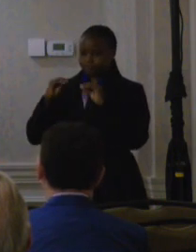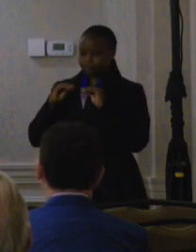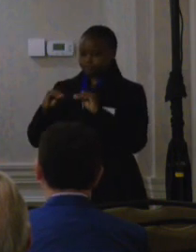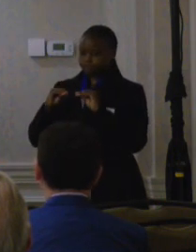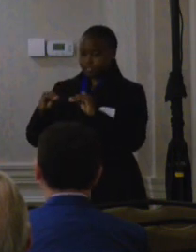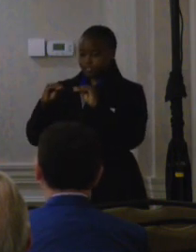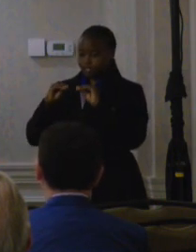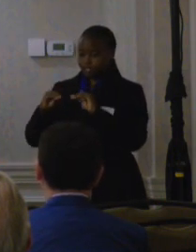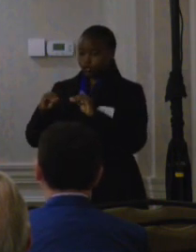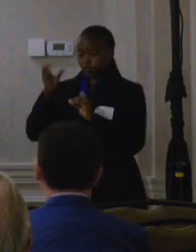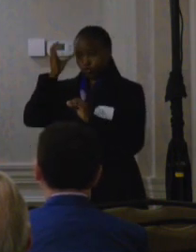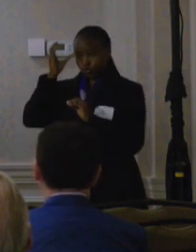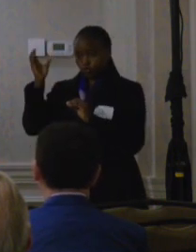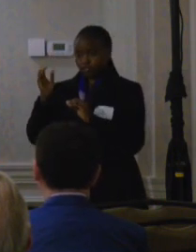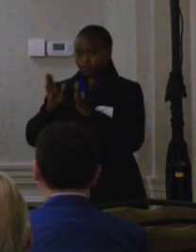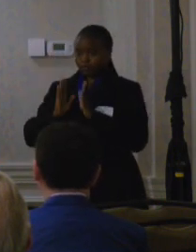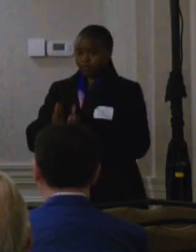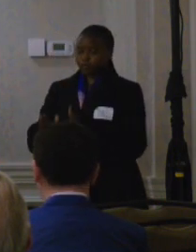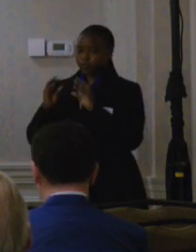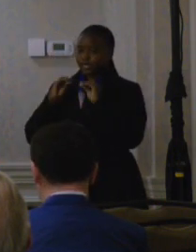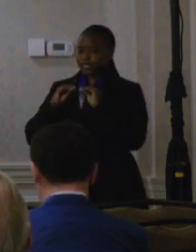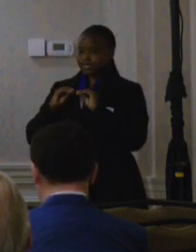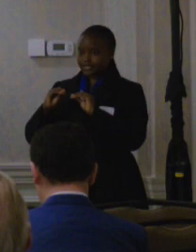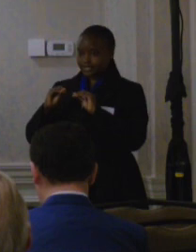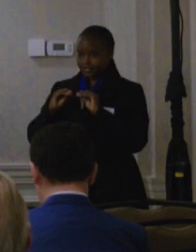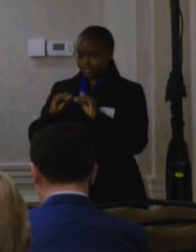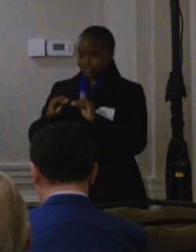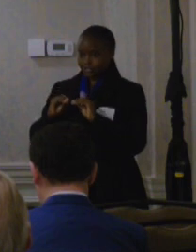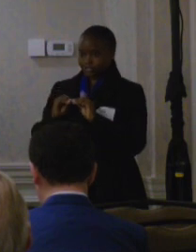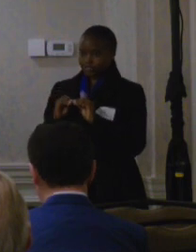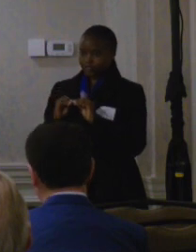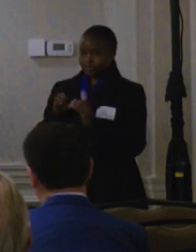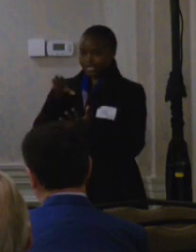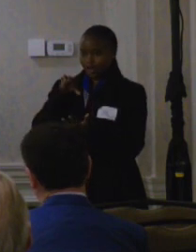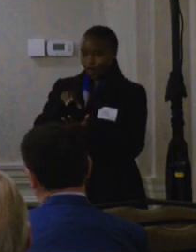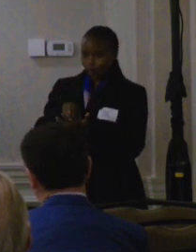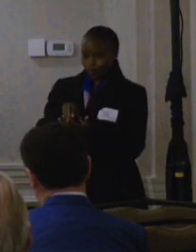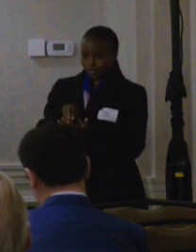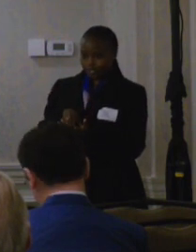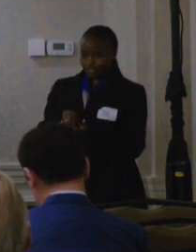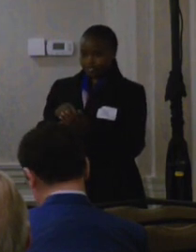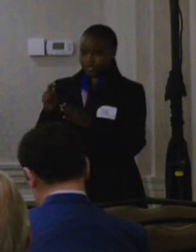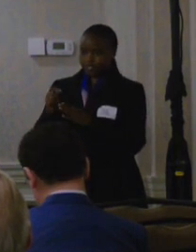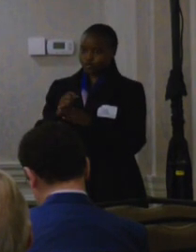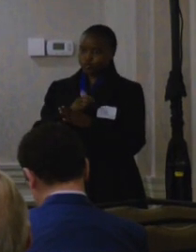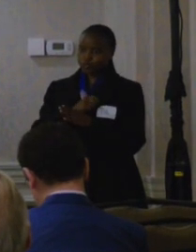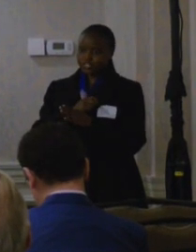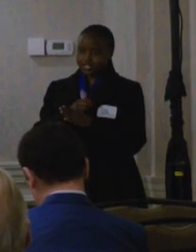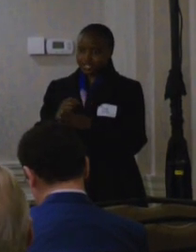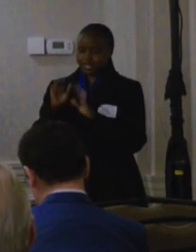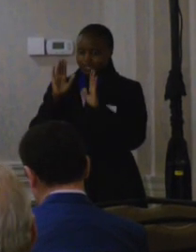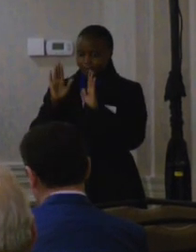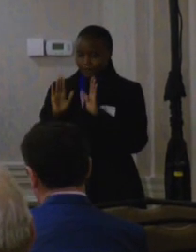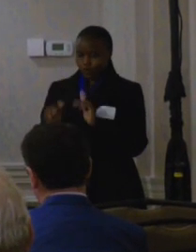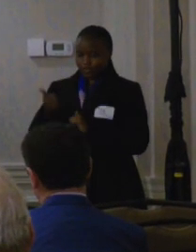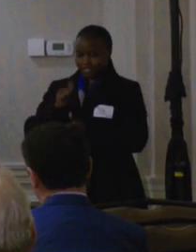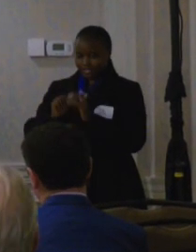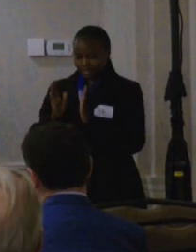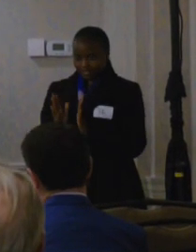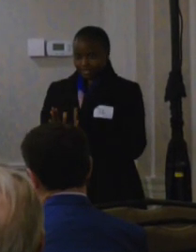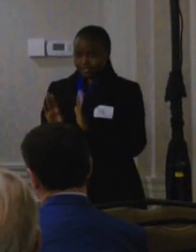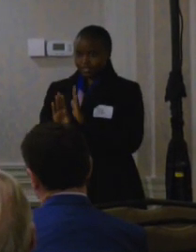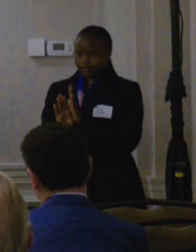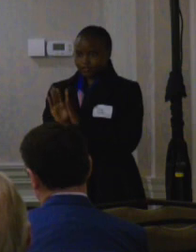concept to personalized teaching are to contextualize, to train key actors, to